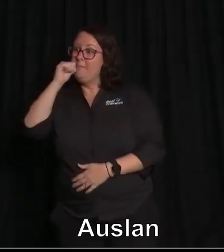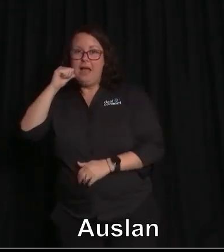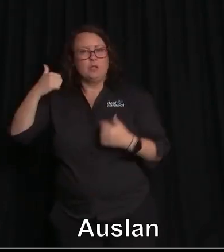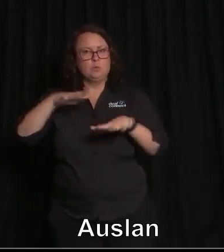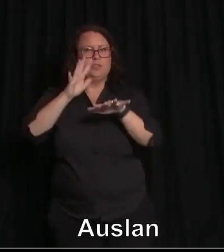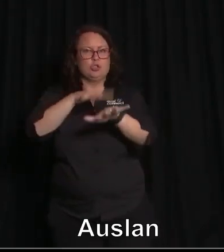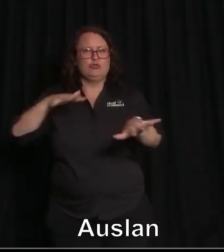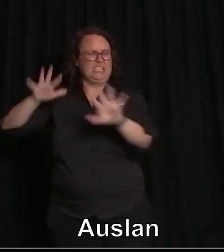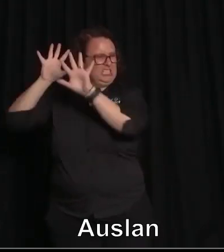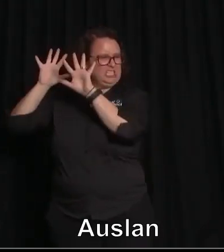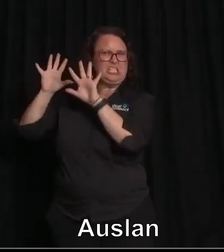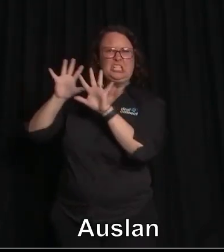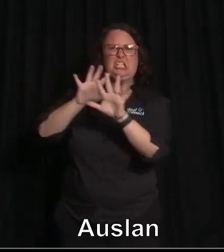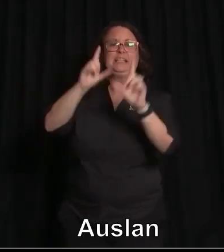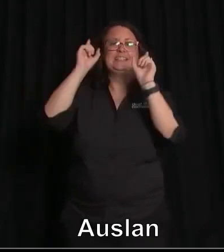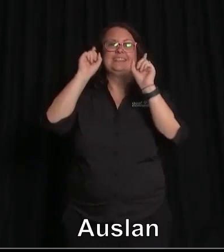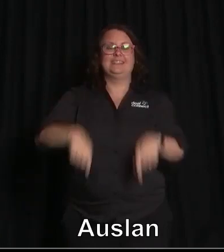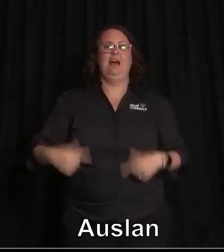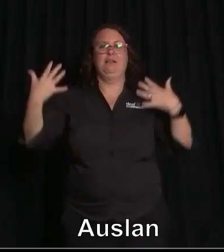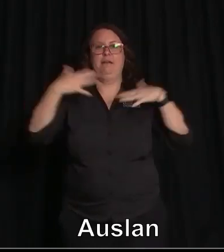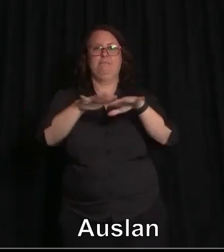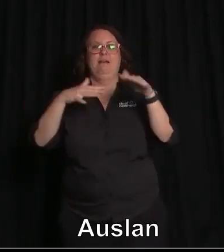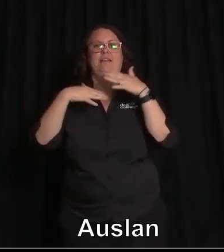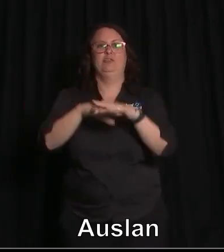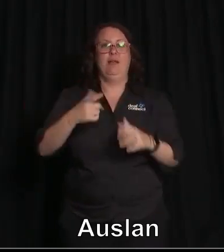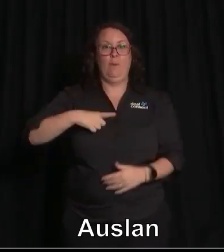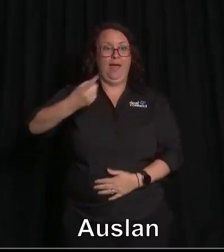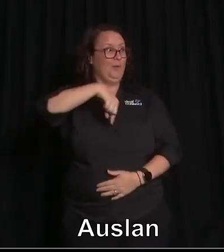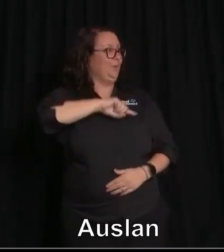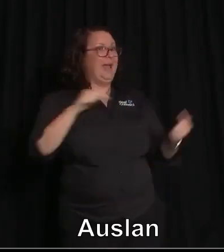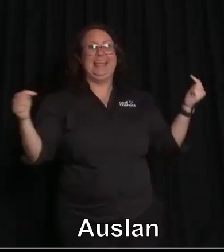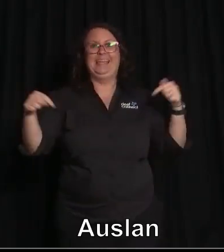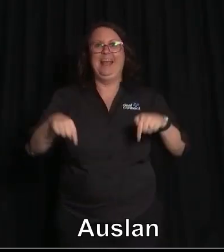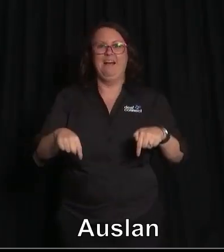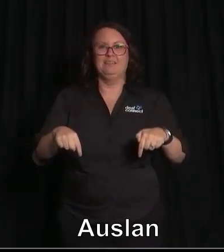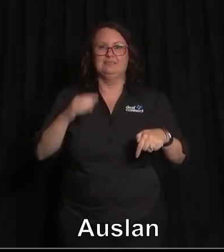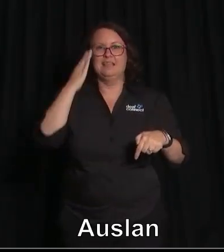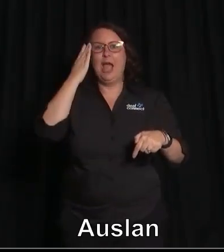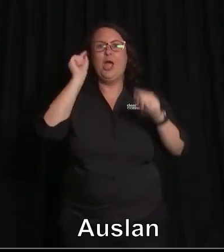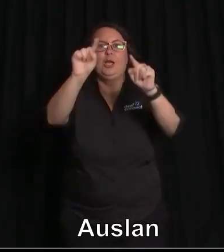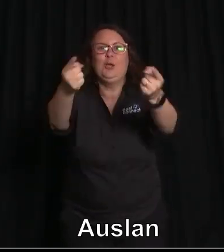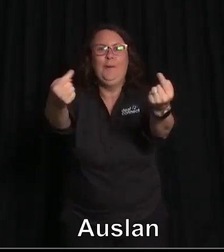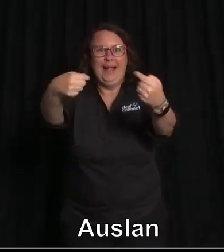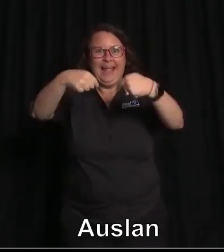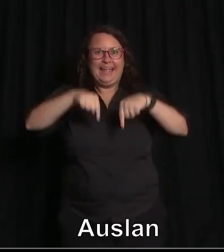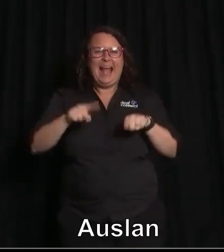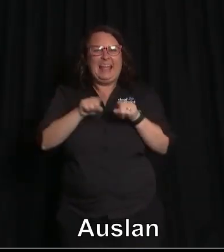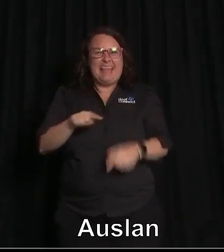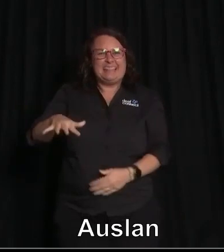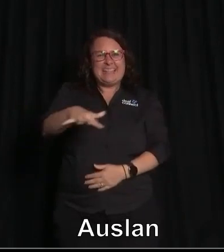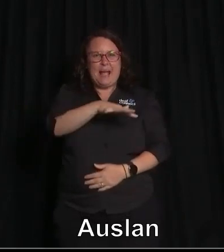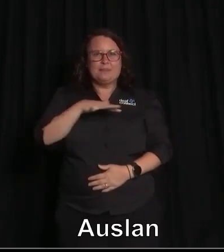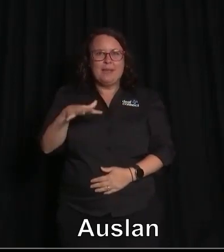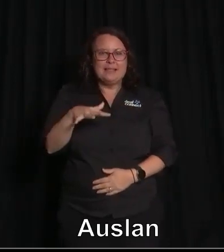for the first gay and lesbian Mardi Gras, which is why we are all here. And you are here now, in that space. And when you go